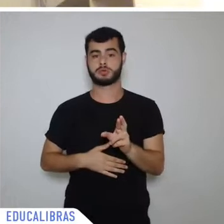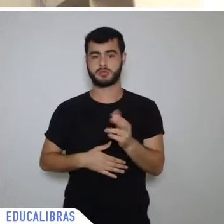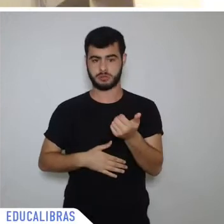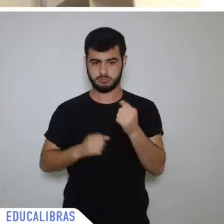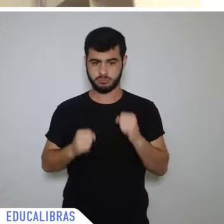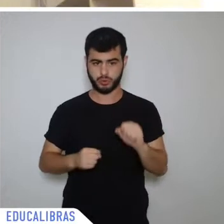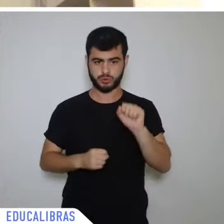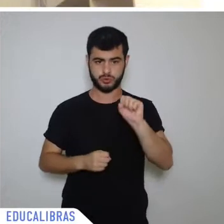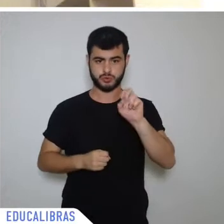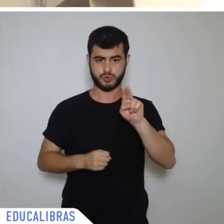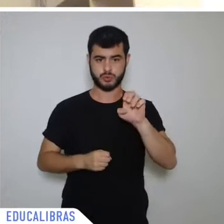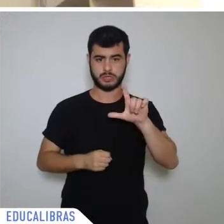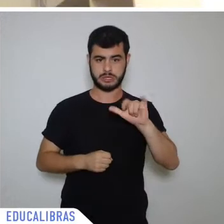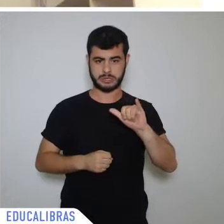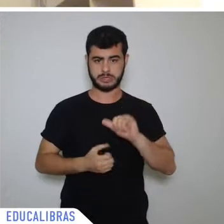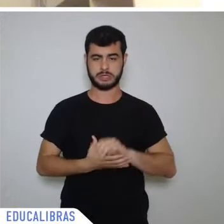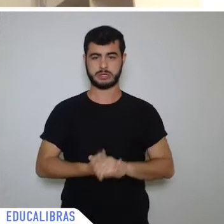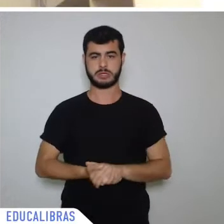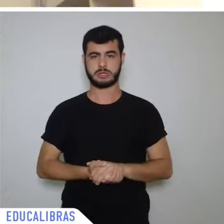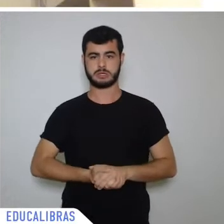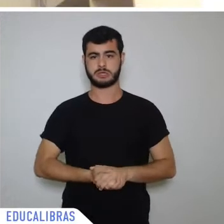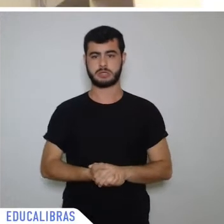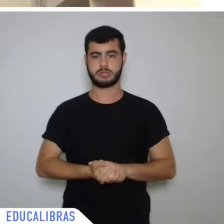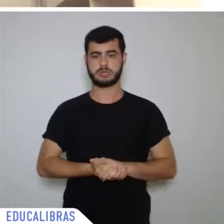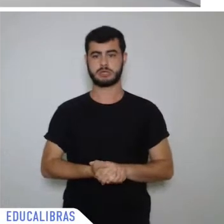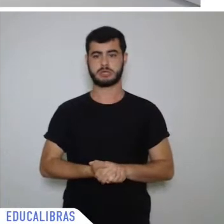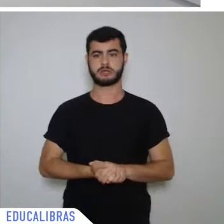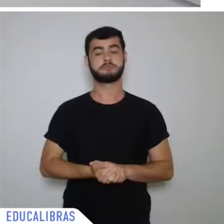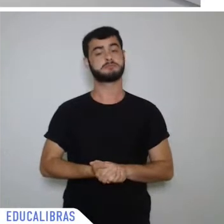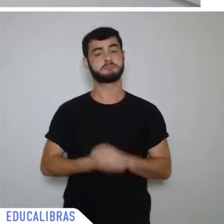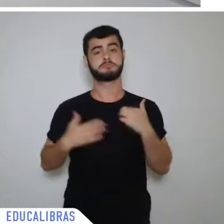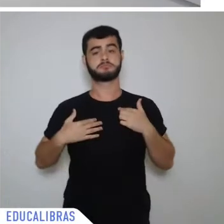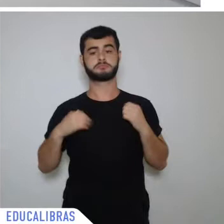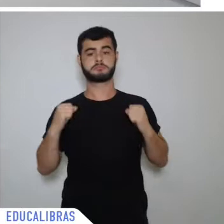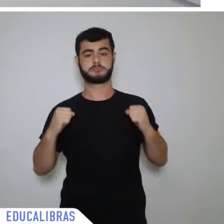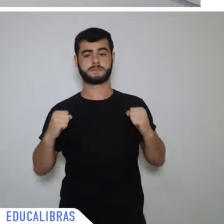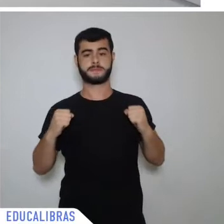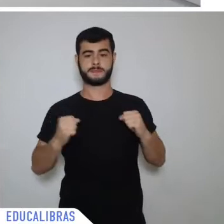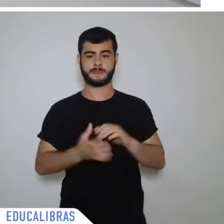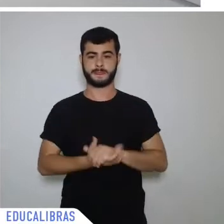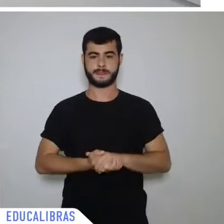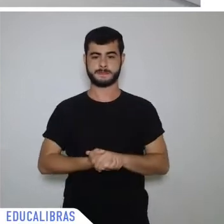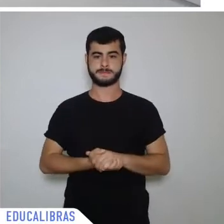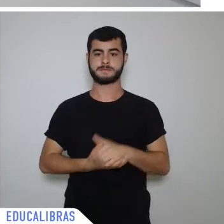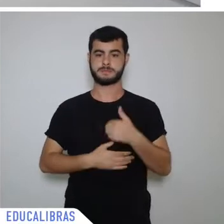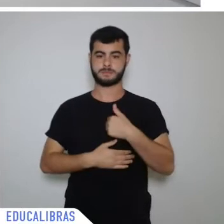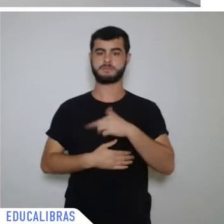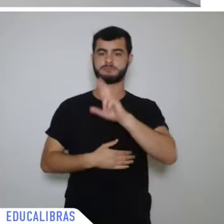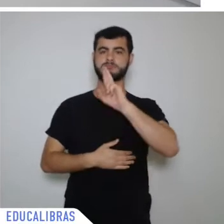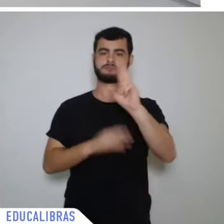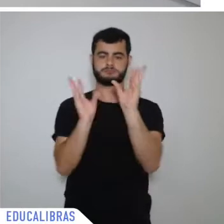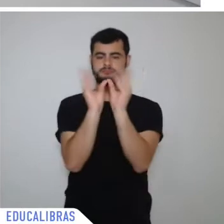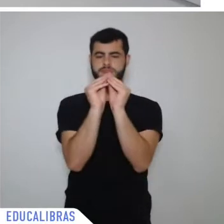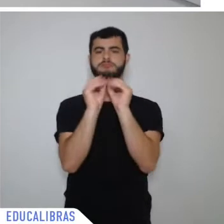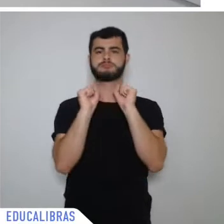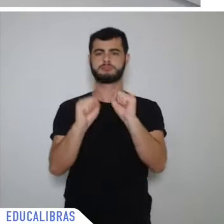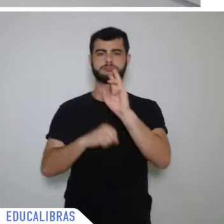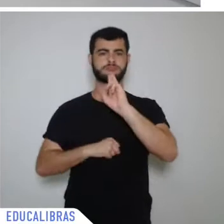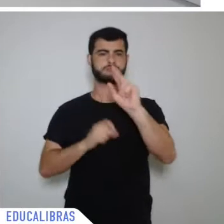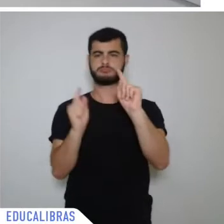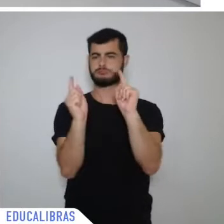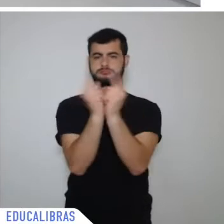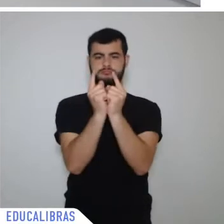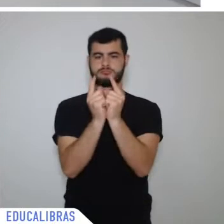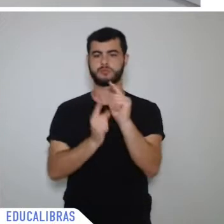even they take a little bit of the radical aspects of it? Would you like to start, Sueli? I have a very